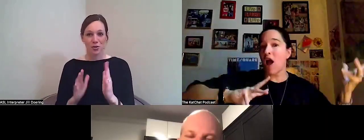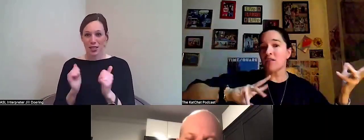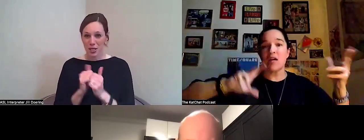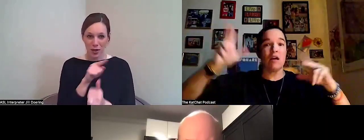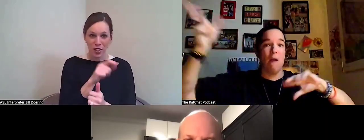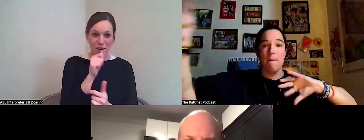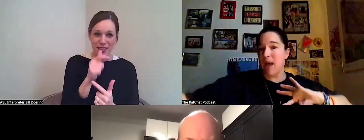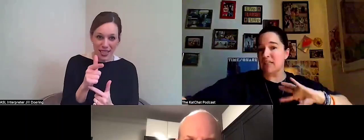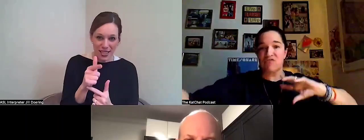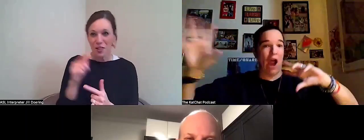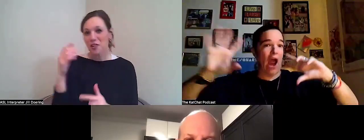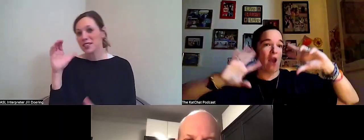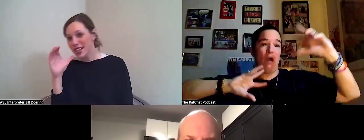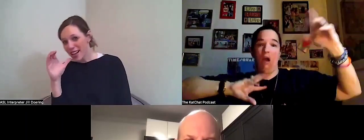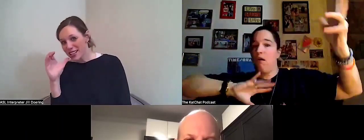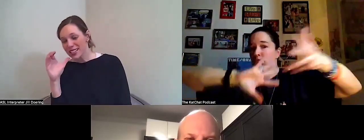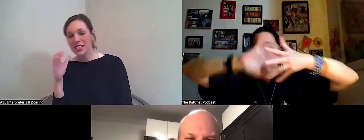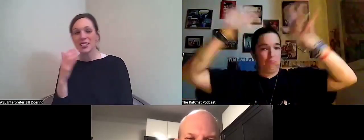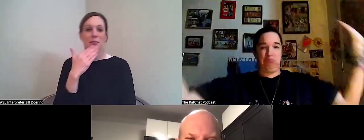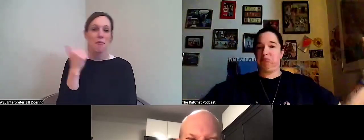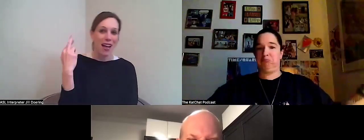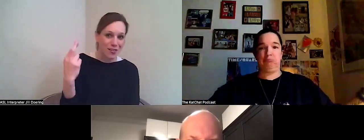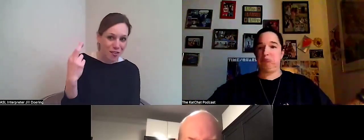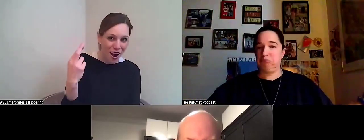sister, cousin, best friend.